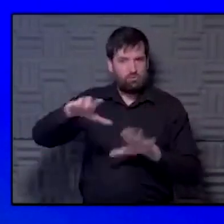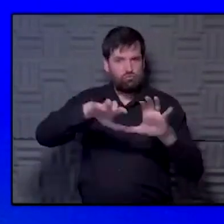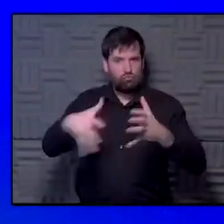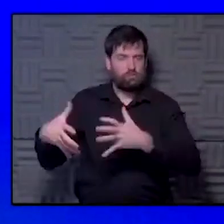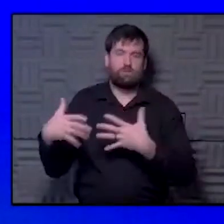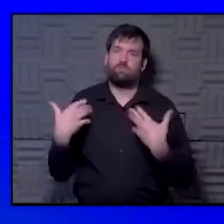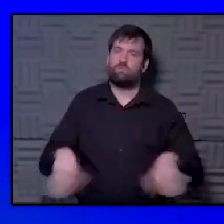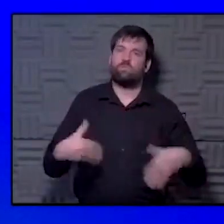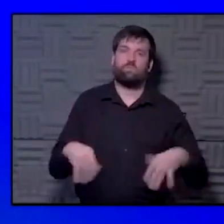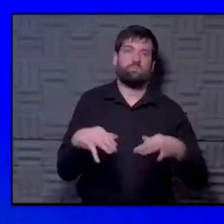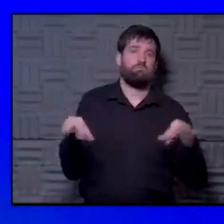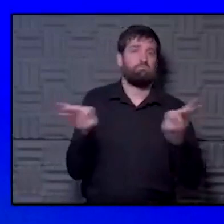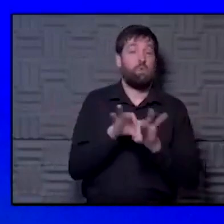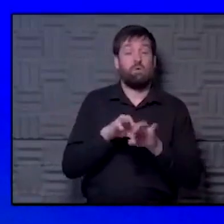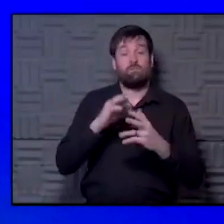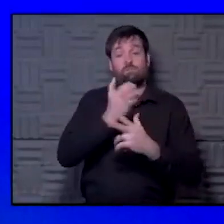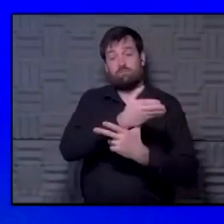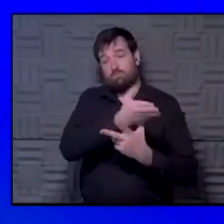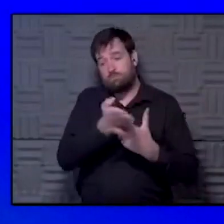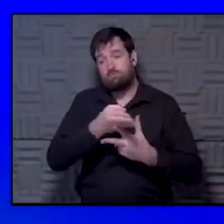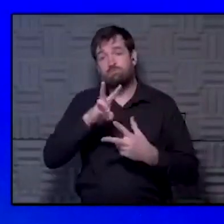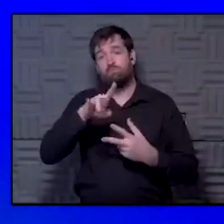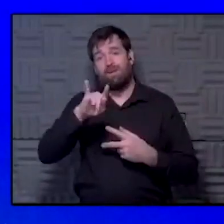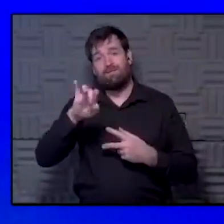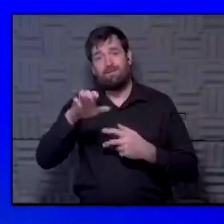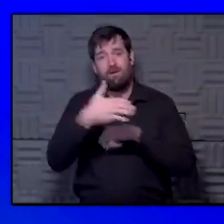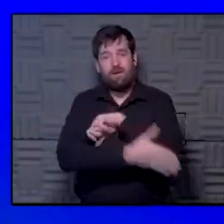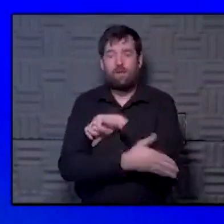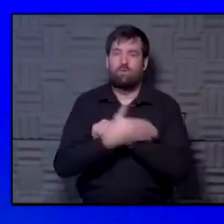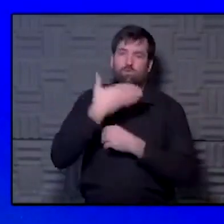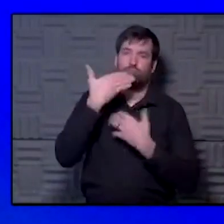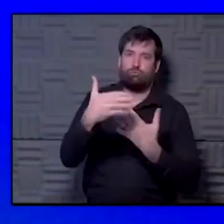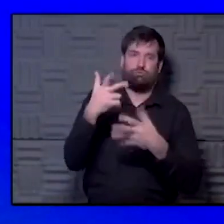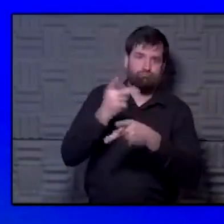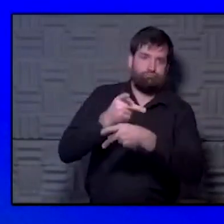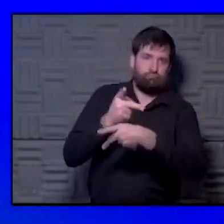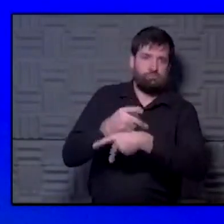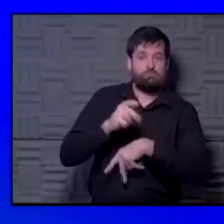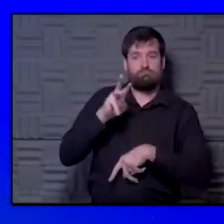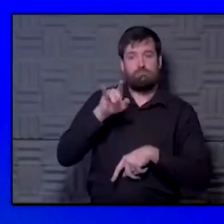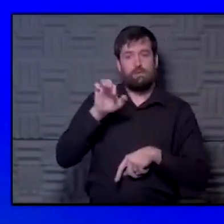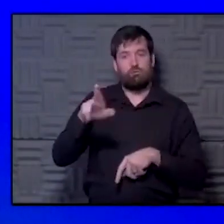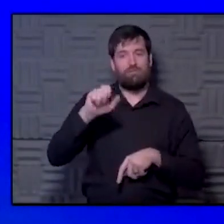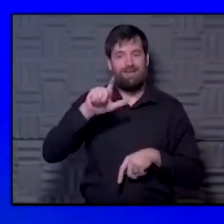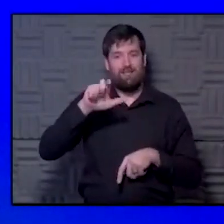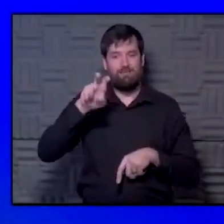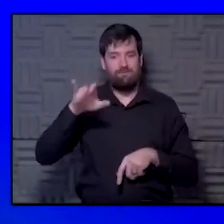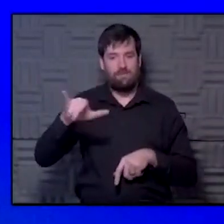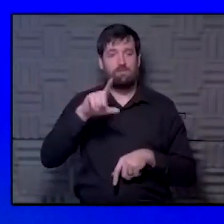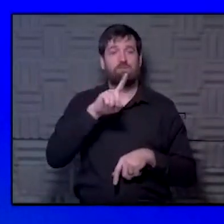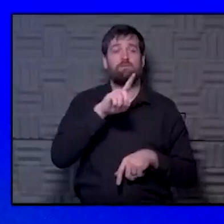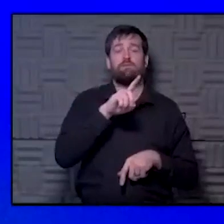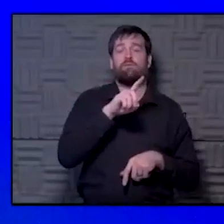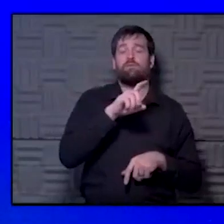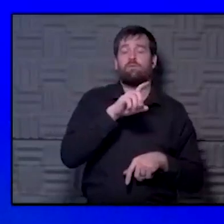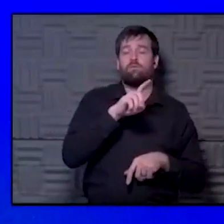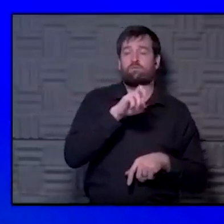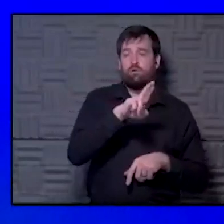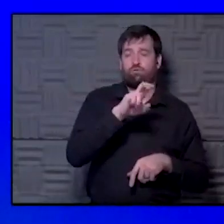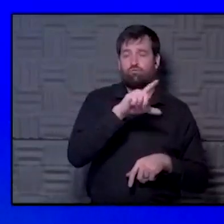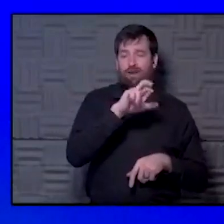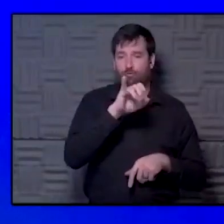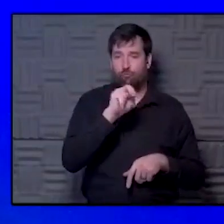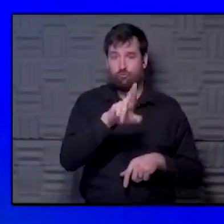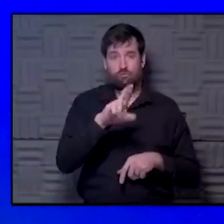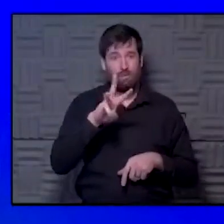is vitally important. The next thing is Wyandotte County is in very good hands. We know that Mayor Alvey and Dr. Greiner, I think Wyandotte County in general